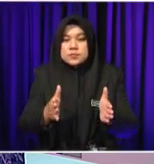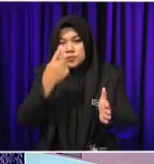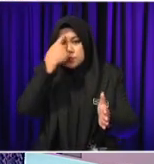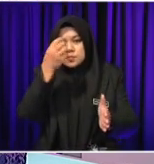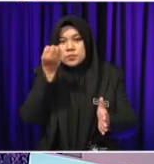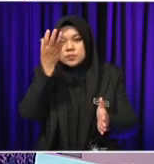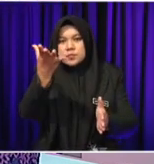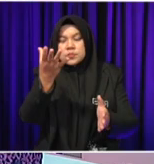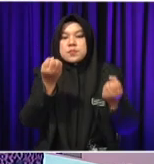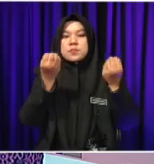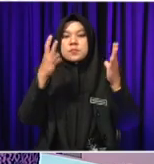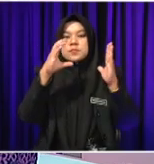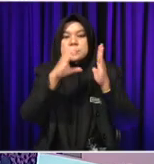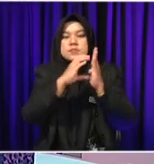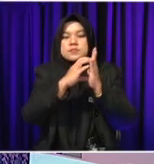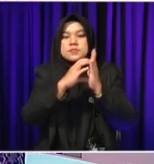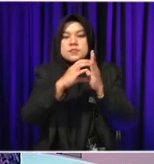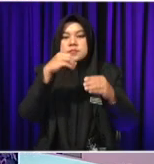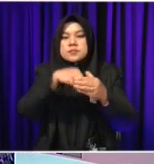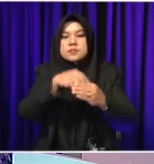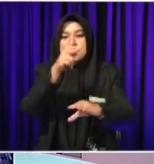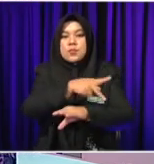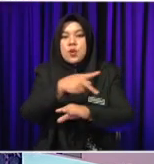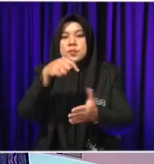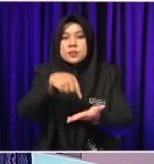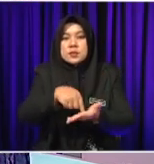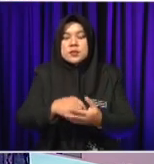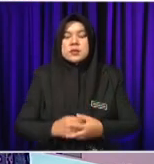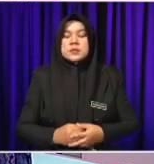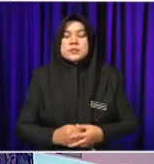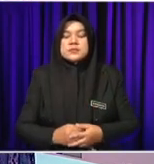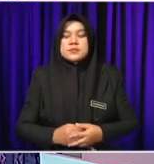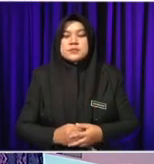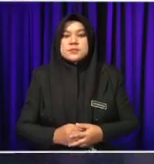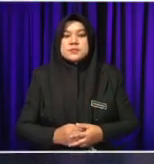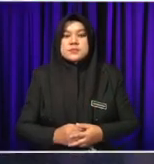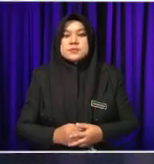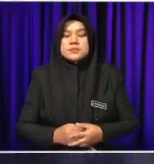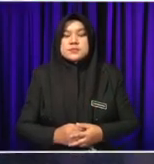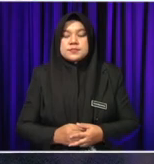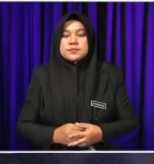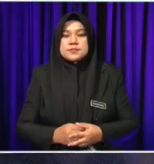how many stanzas do you have in this poem? Anyone in the house All wants right. to give it a shot? Can I raise your hand up?